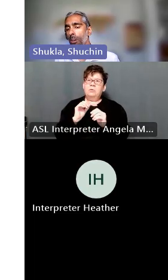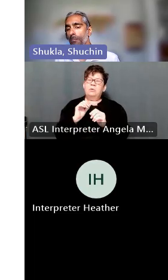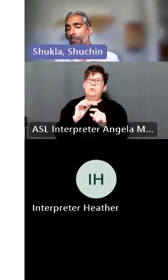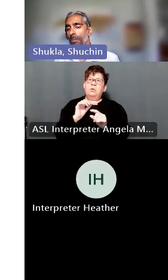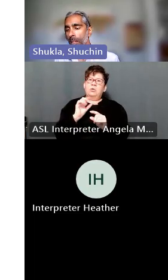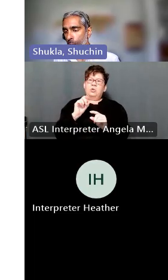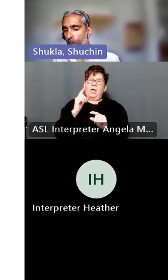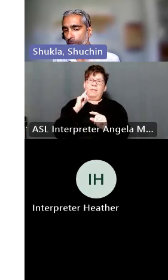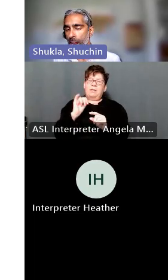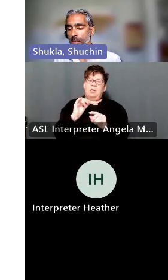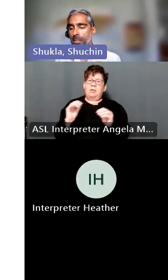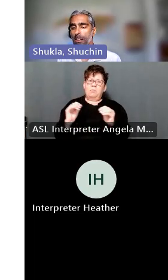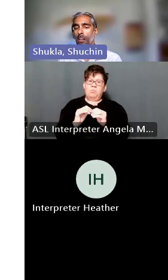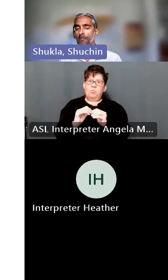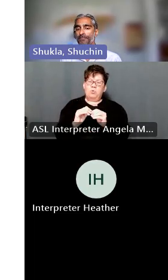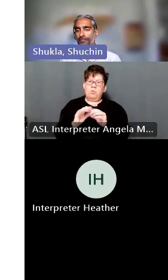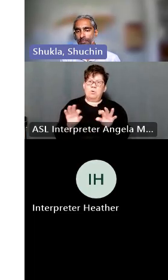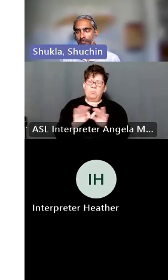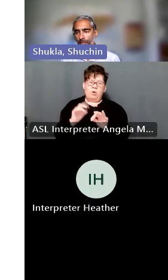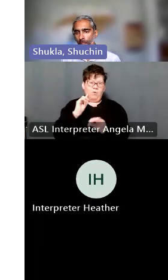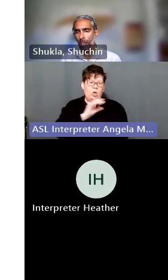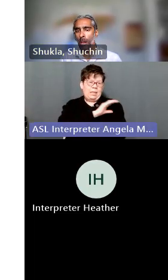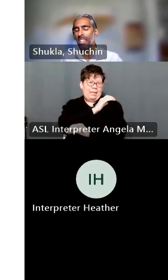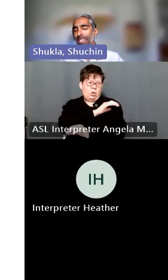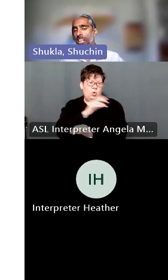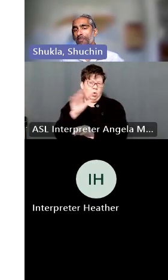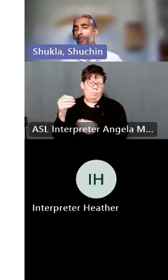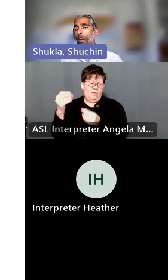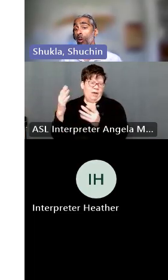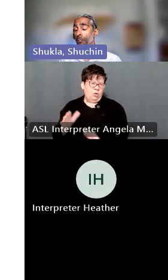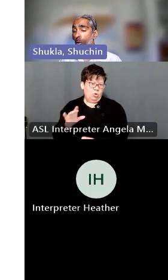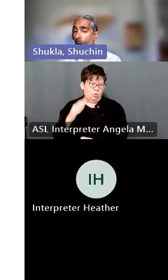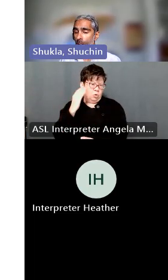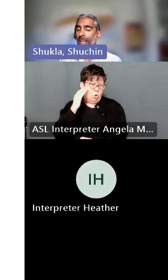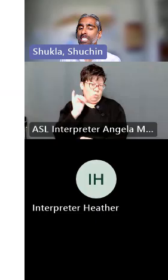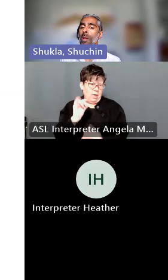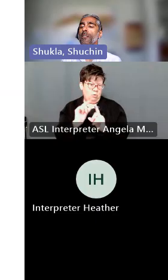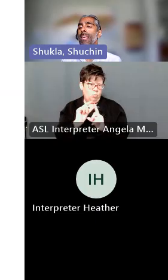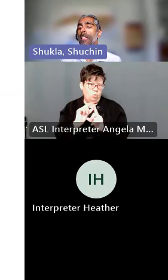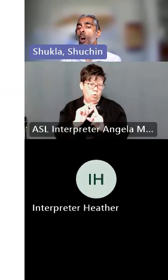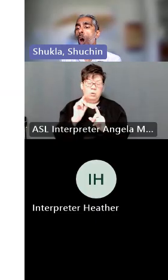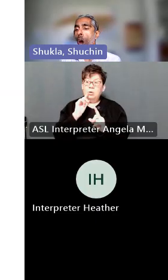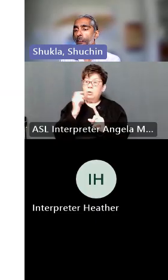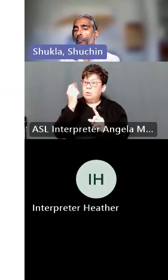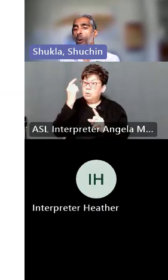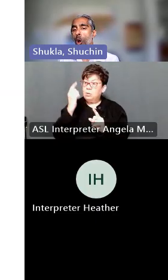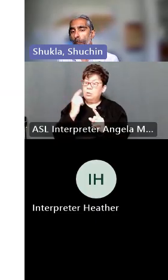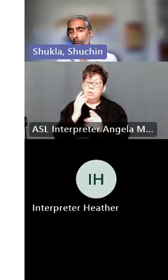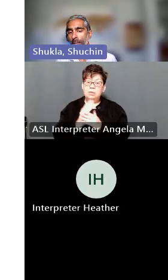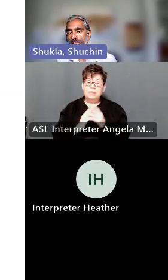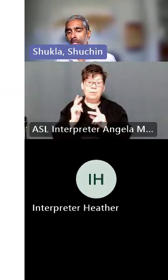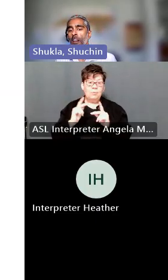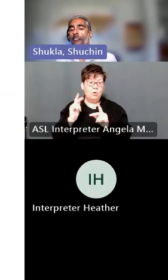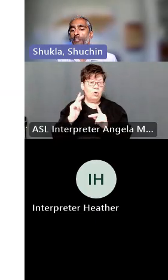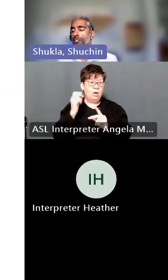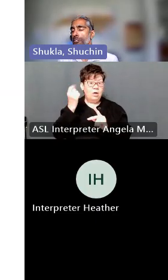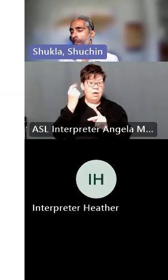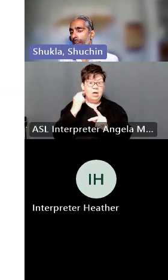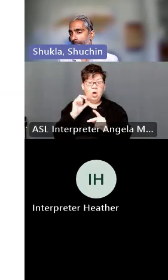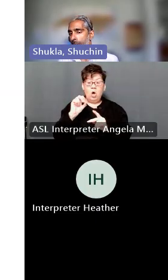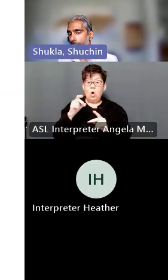important for clinical providers. But it does make buprenorphine a little harder because you have to be off of